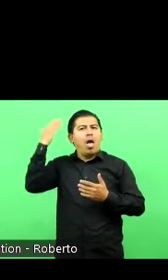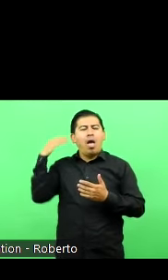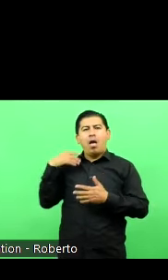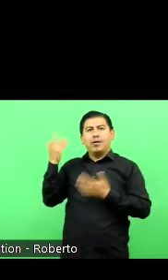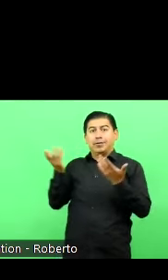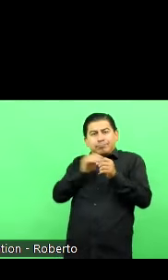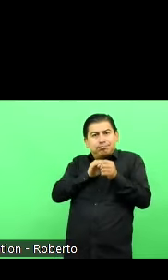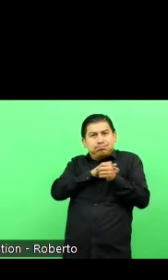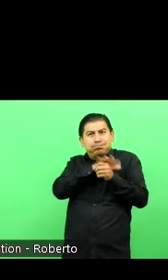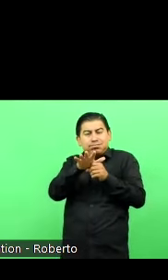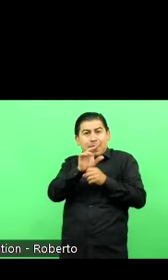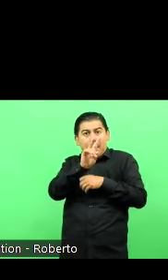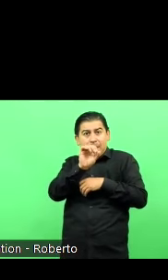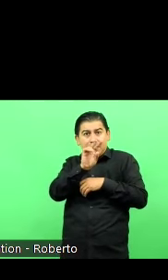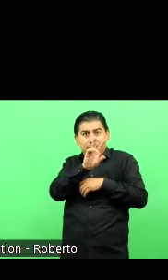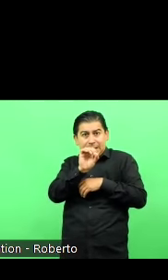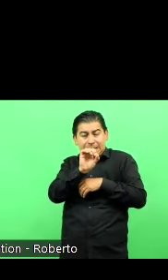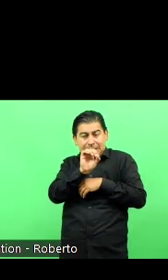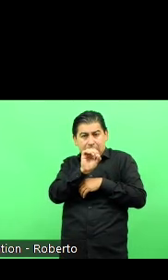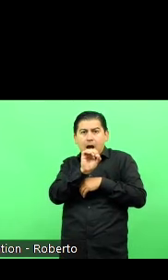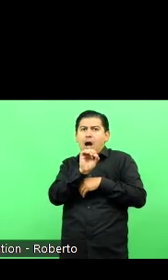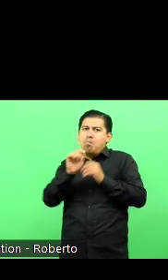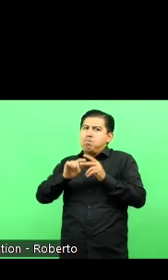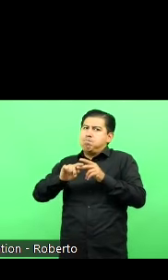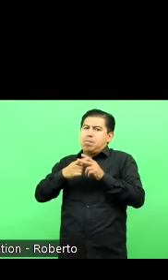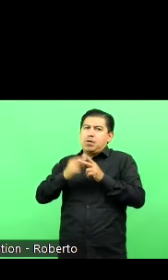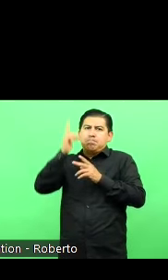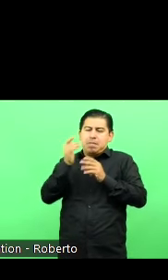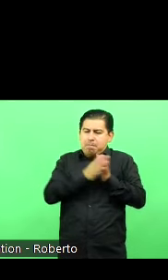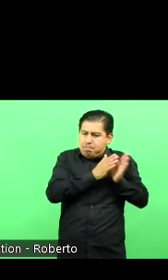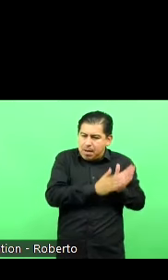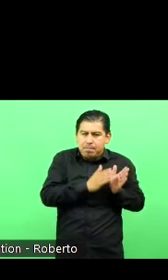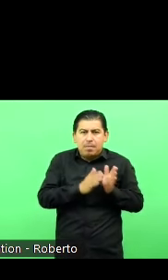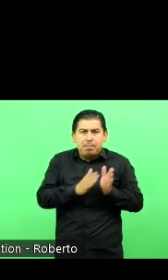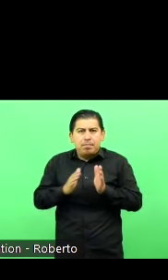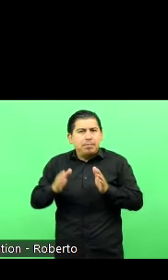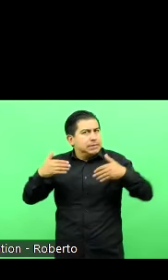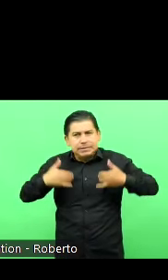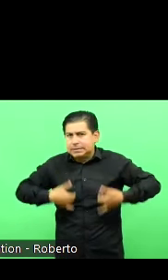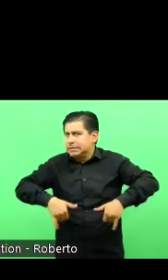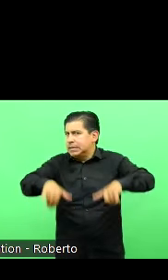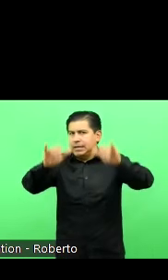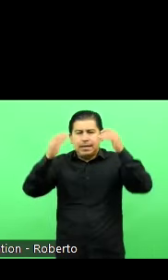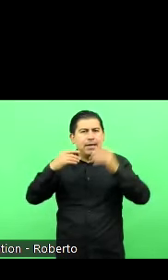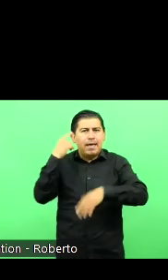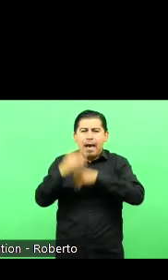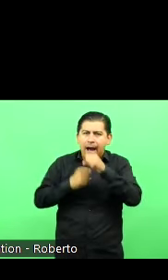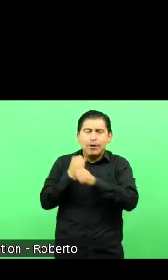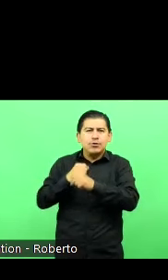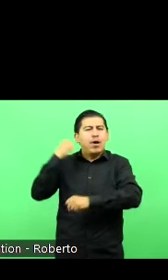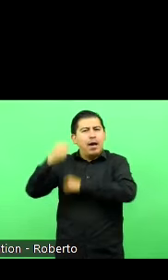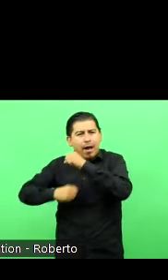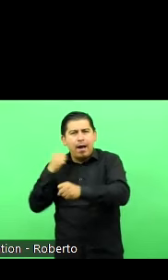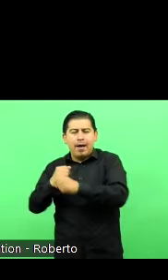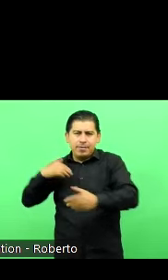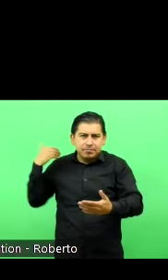is still going strong today. This training demonstrates our joint commitment